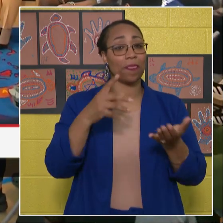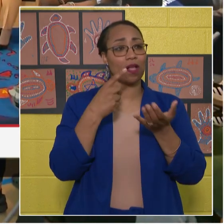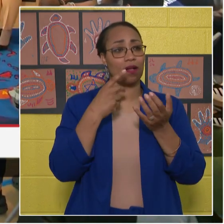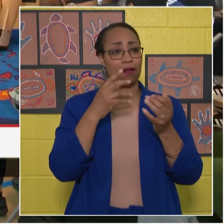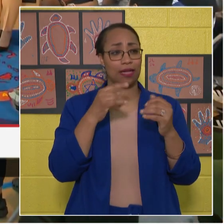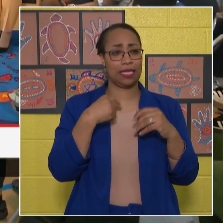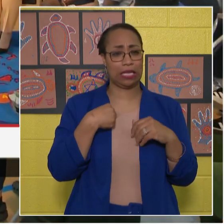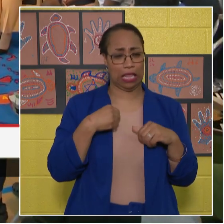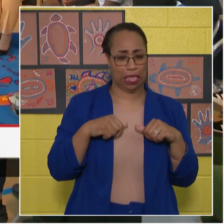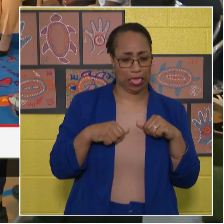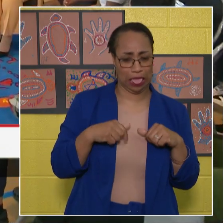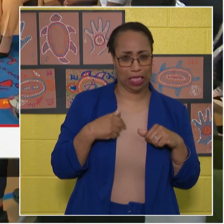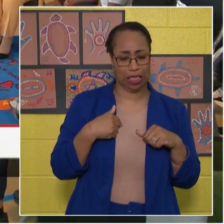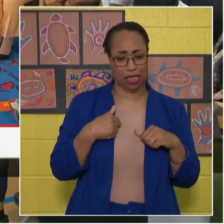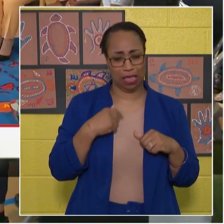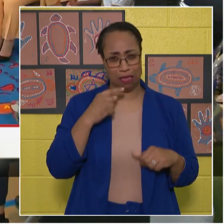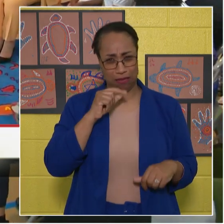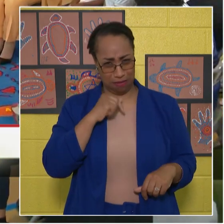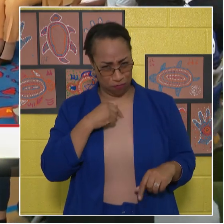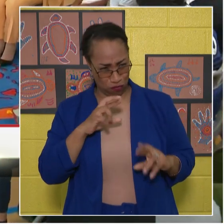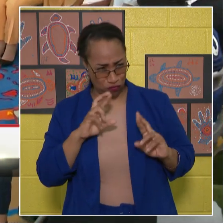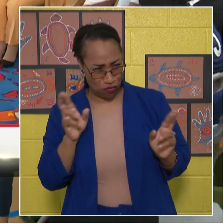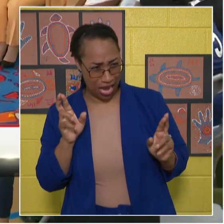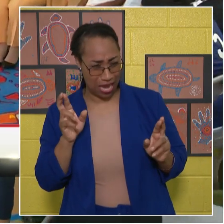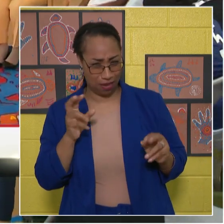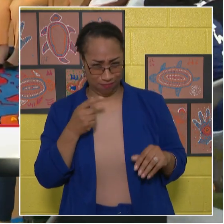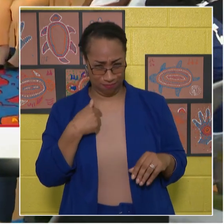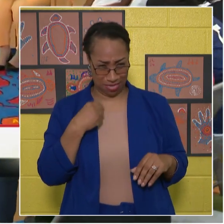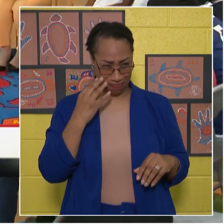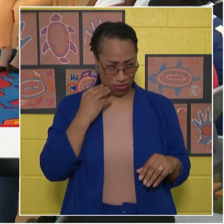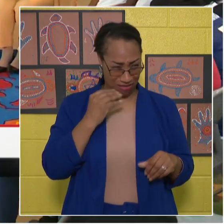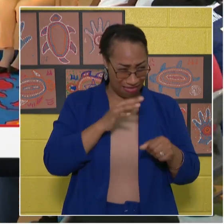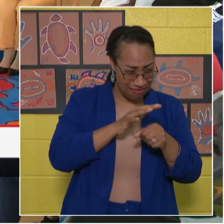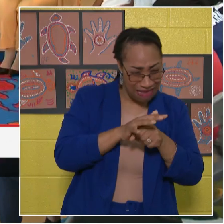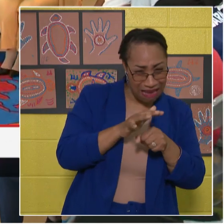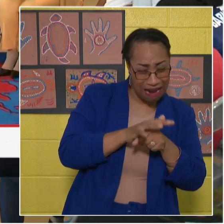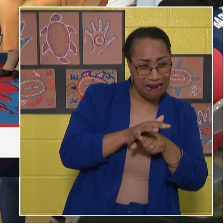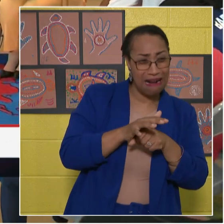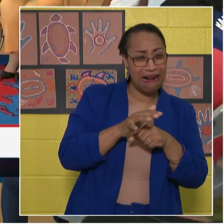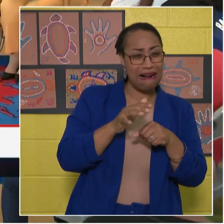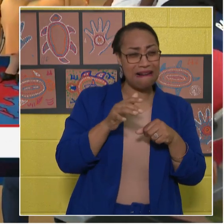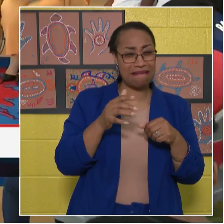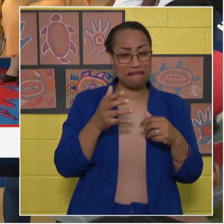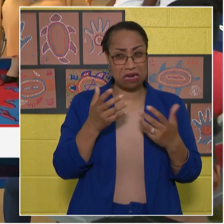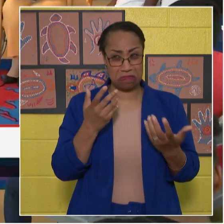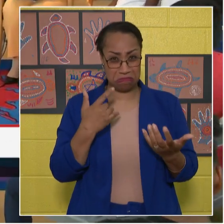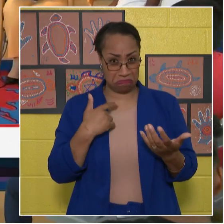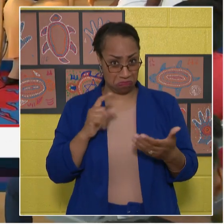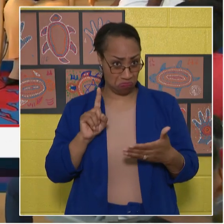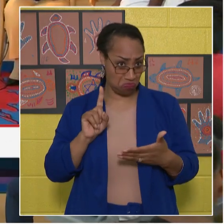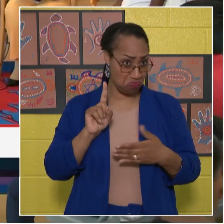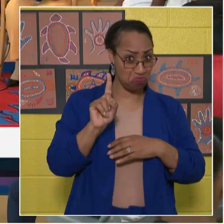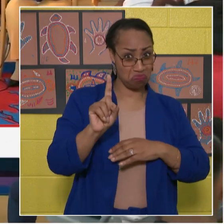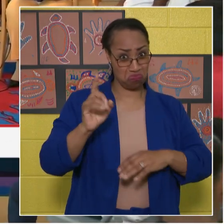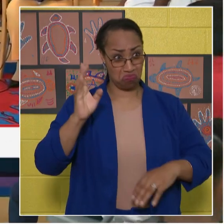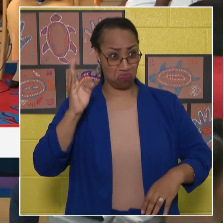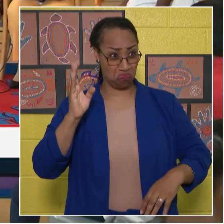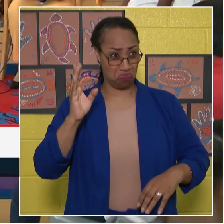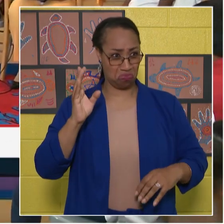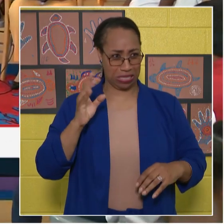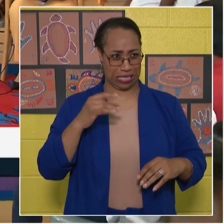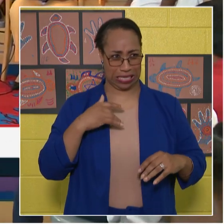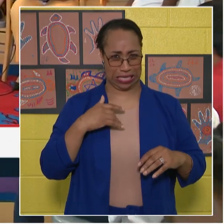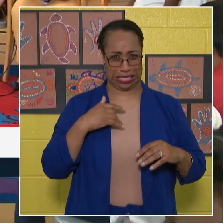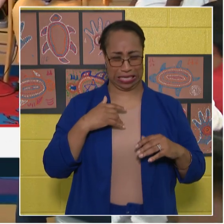for something, or you question whether you have the confidence to stand up and put